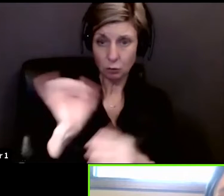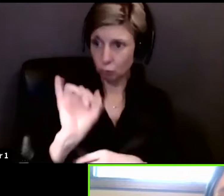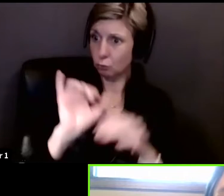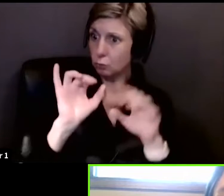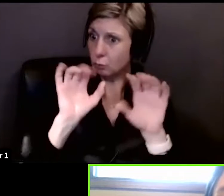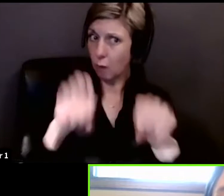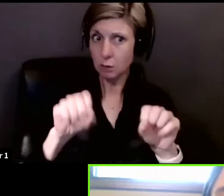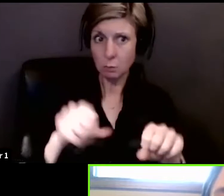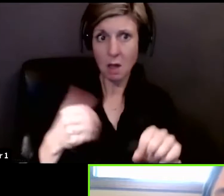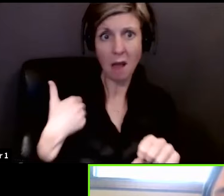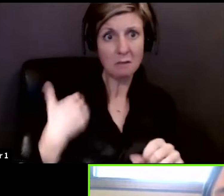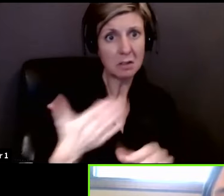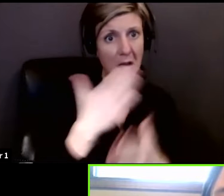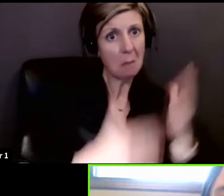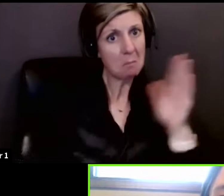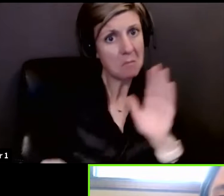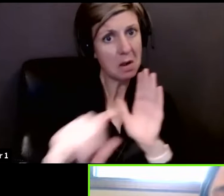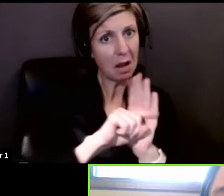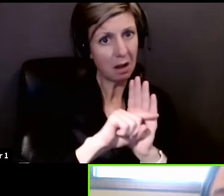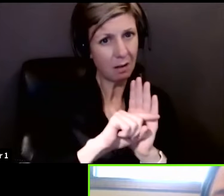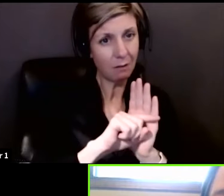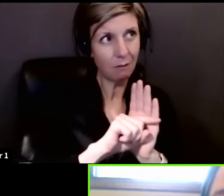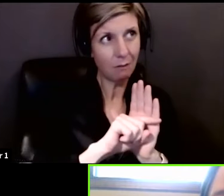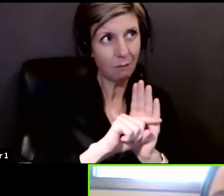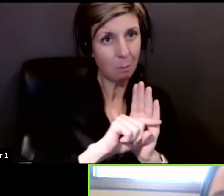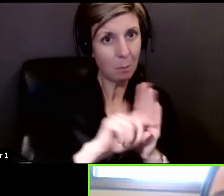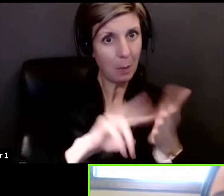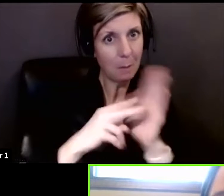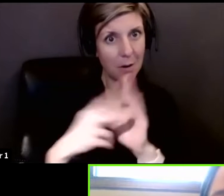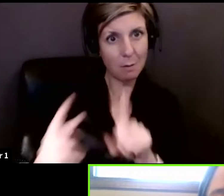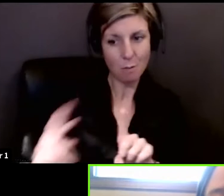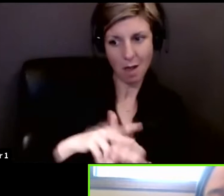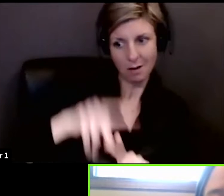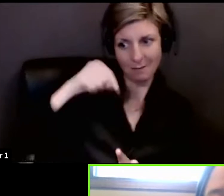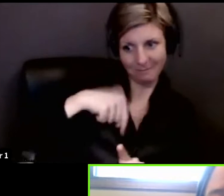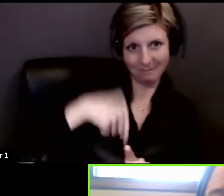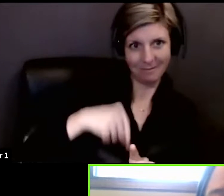should also believe that of Western medicine.